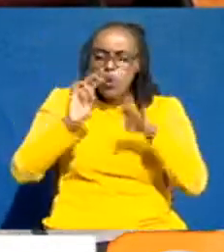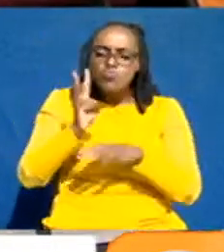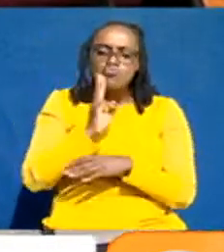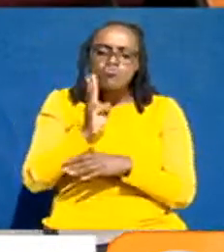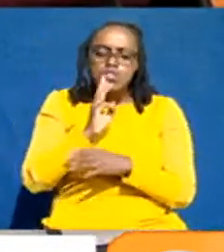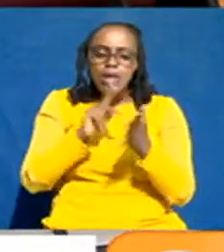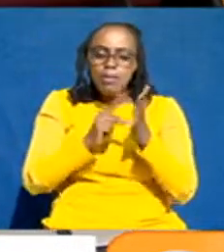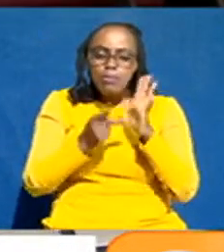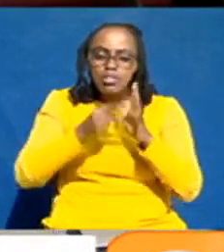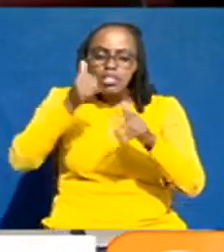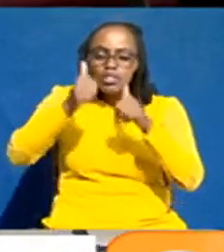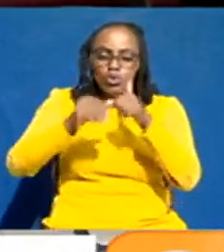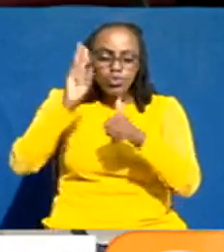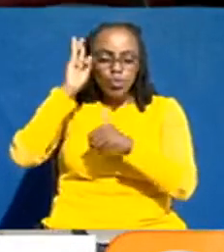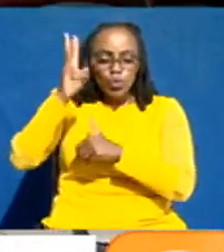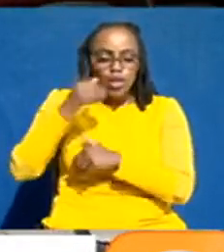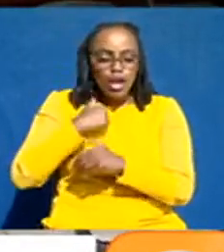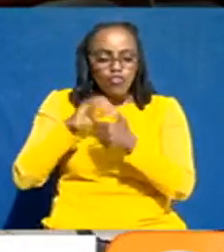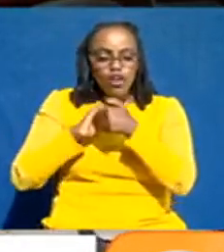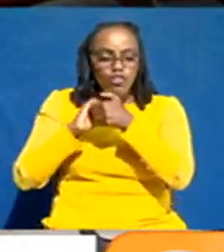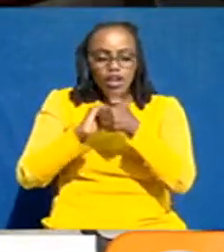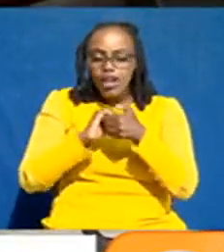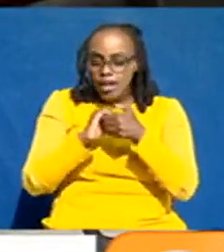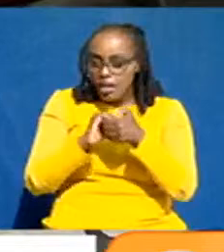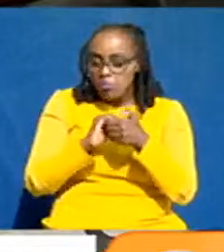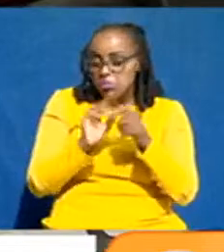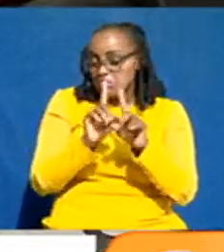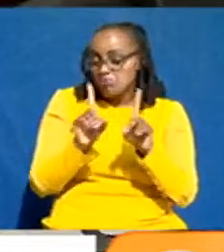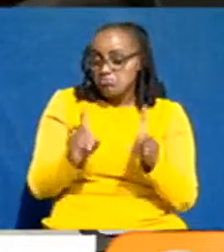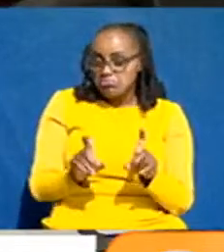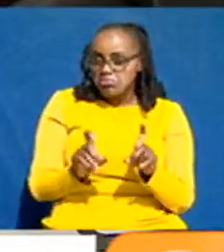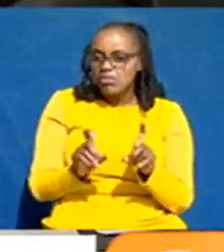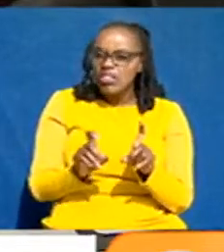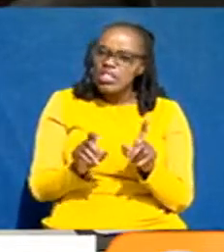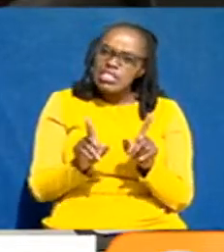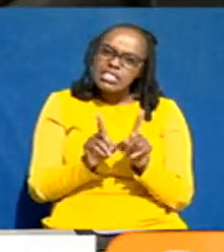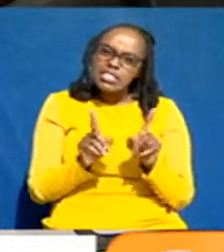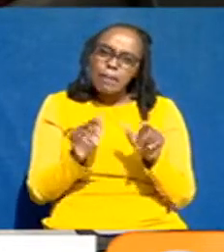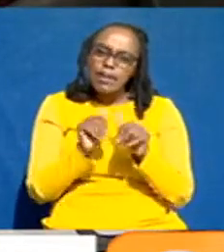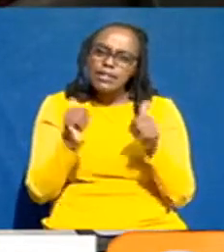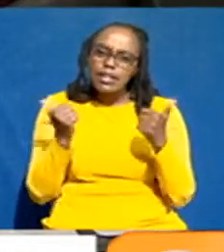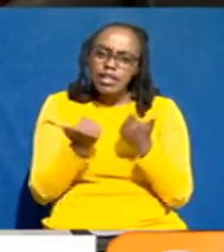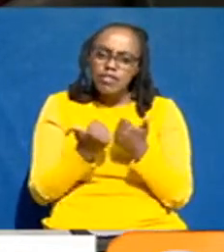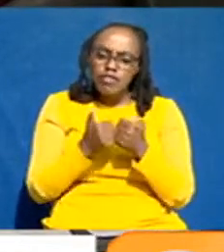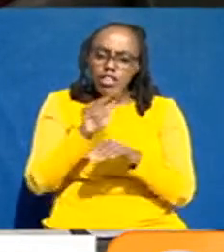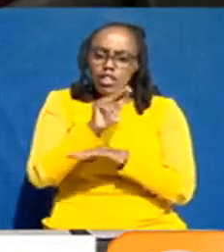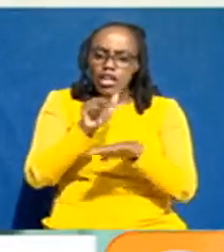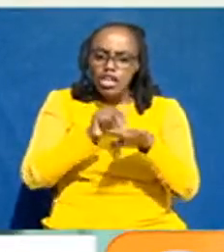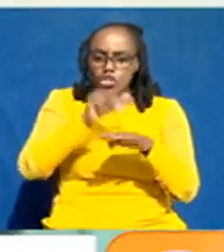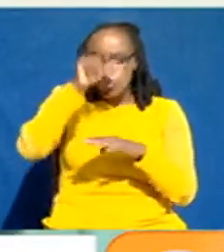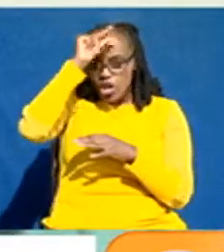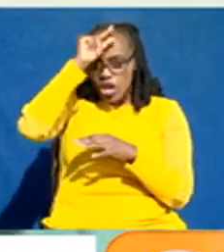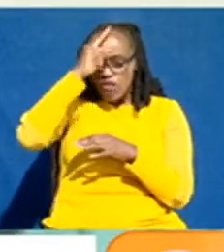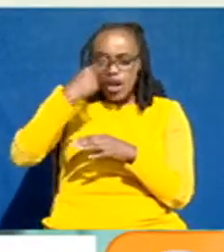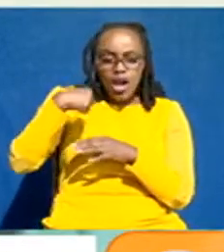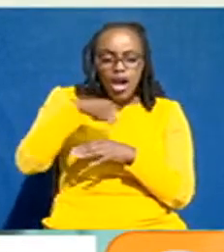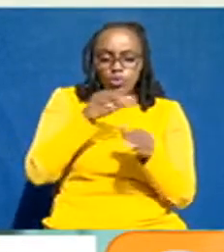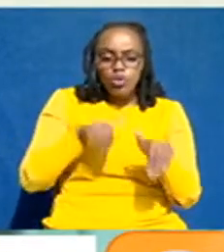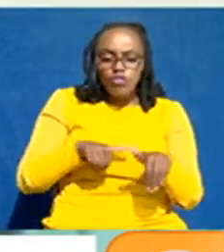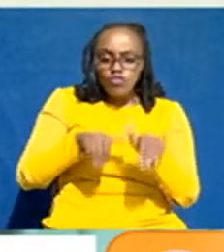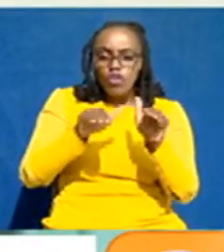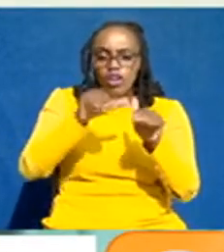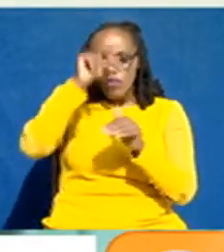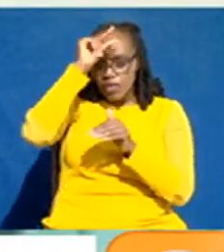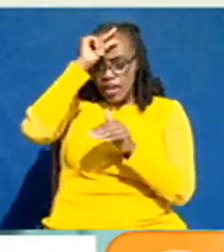are you engaging in as an agency? As an agency of the national government, we are following the